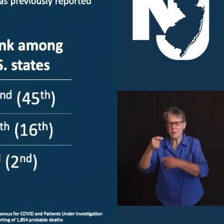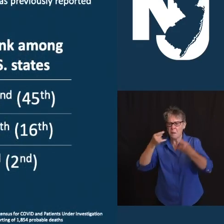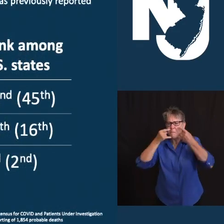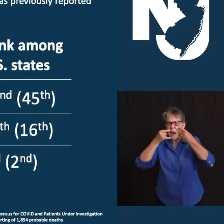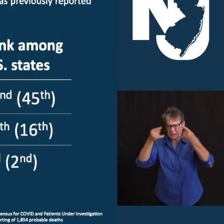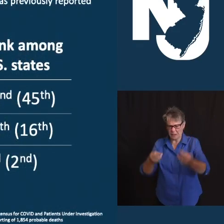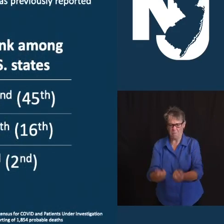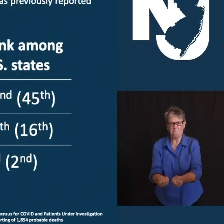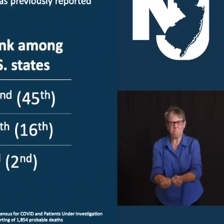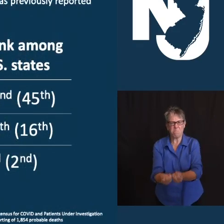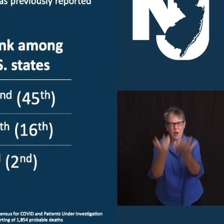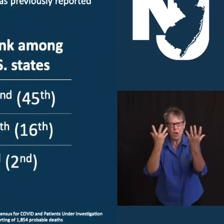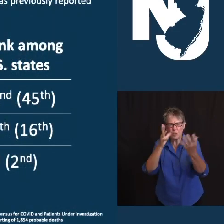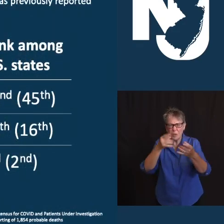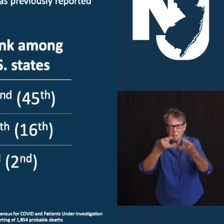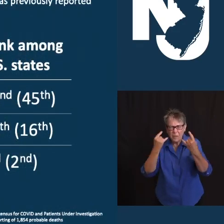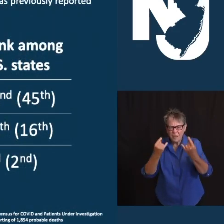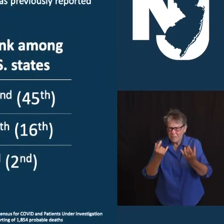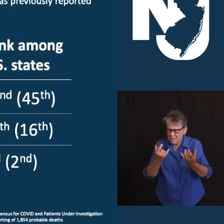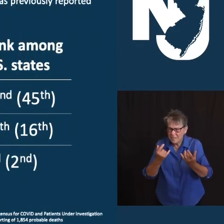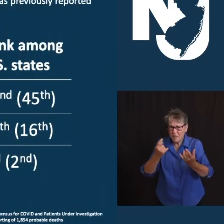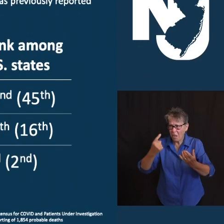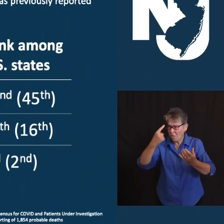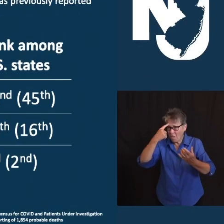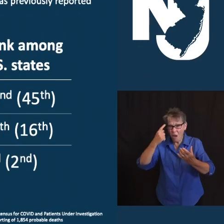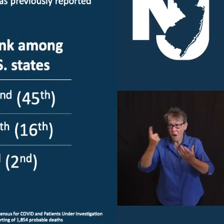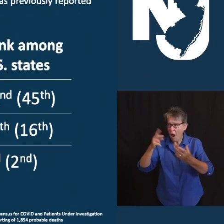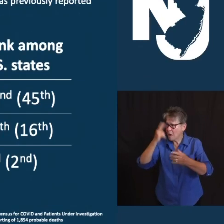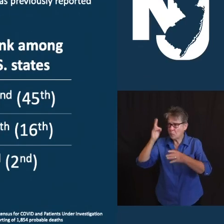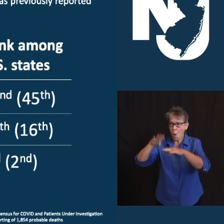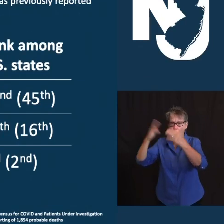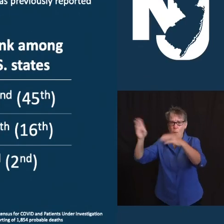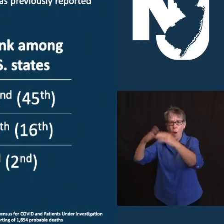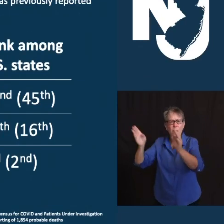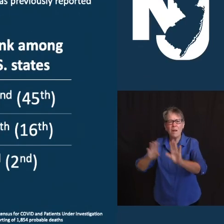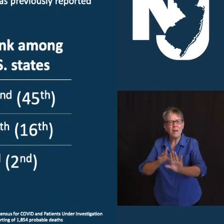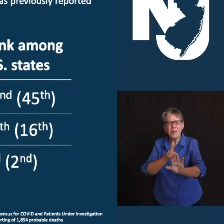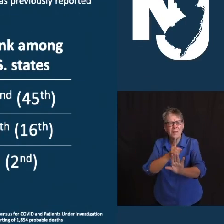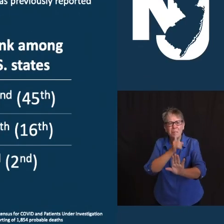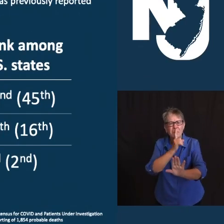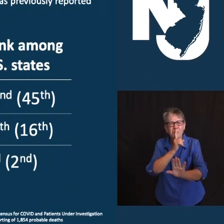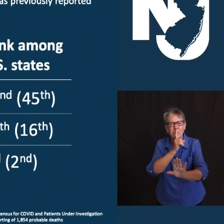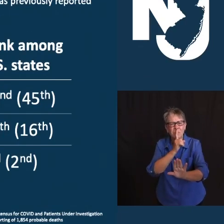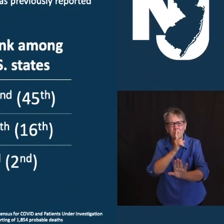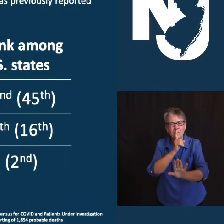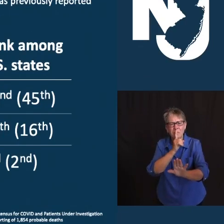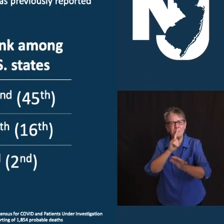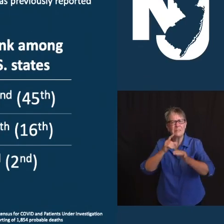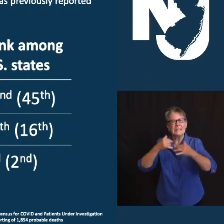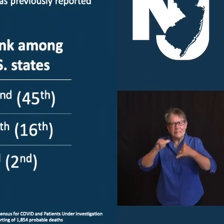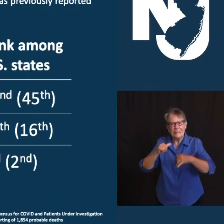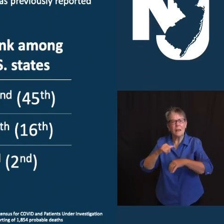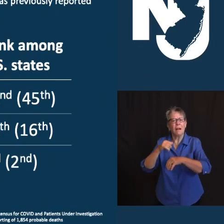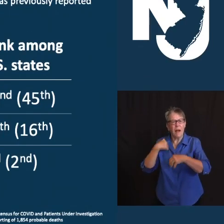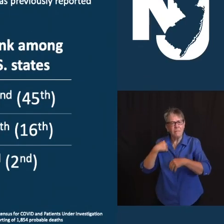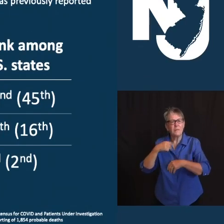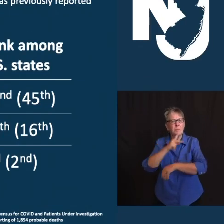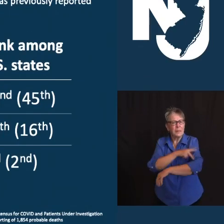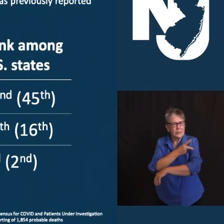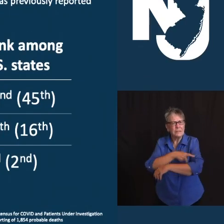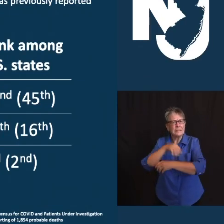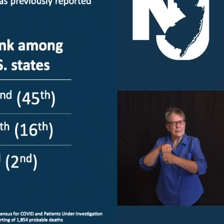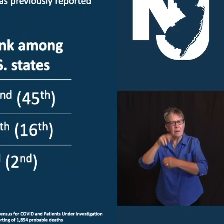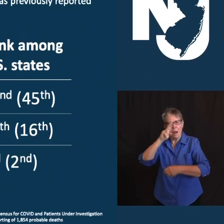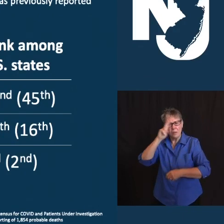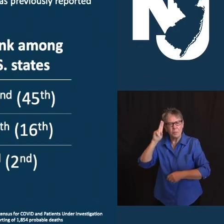additional 231 positive cases, and we still rank in the top 20 nationally in terms of the number of residents per capita